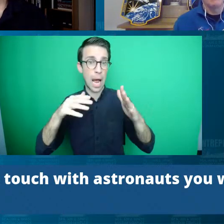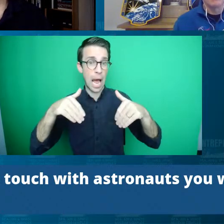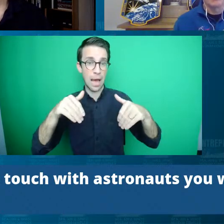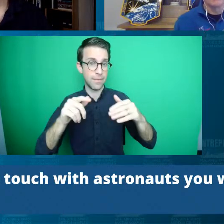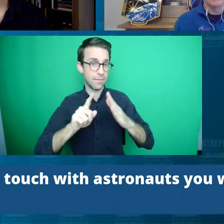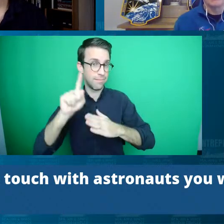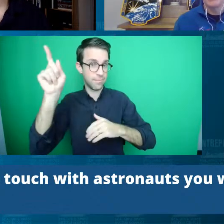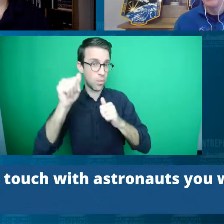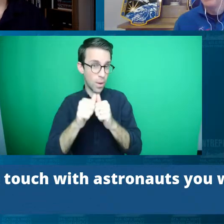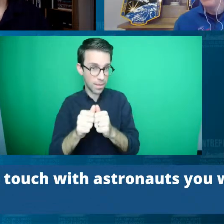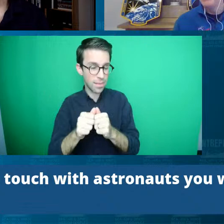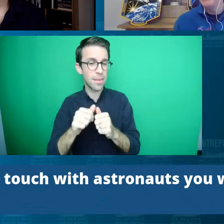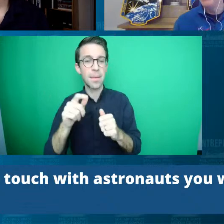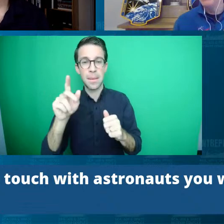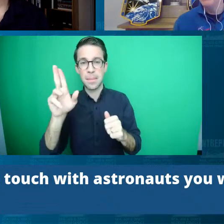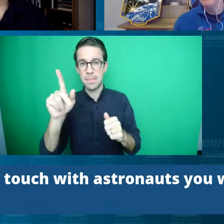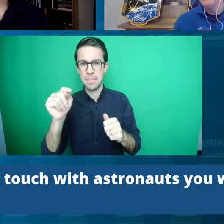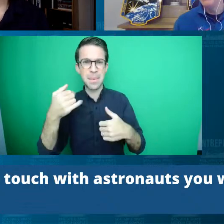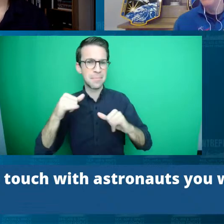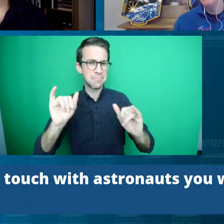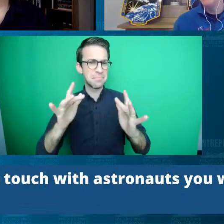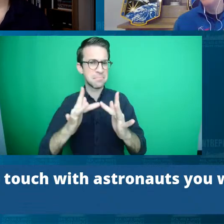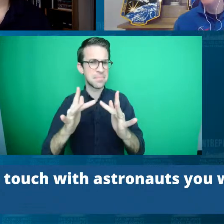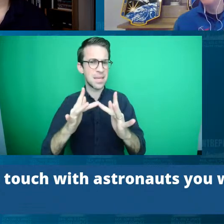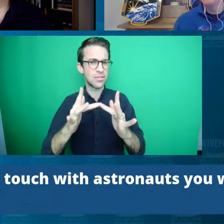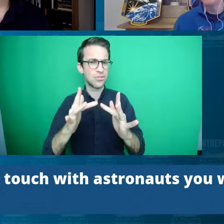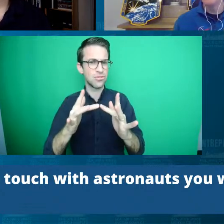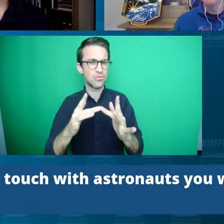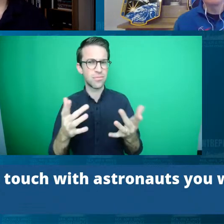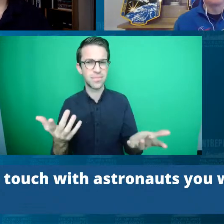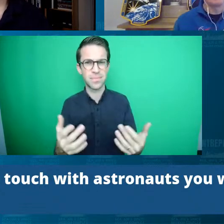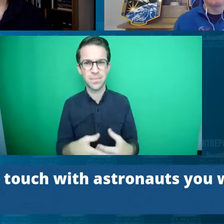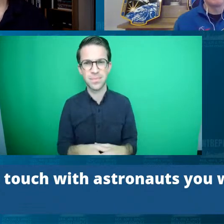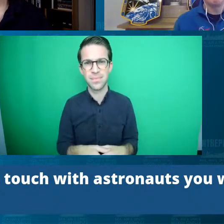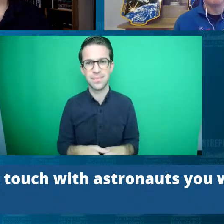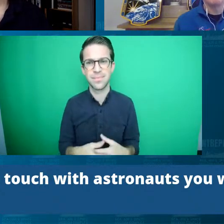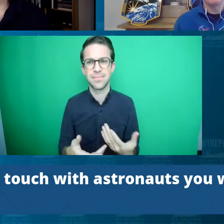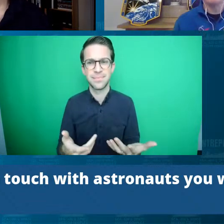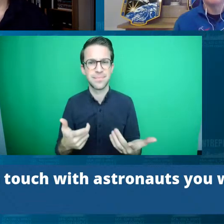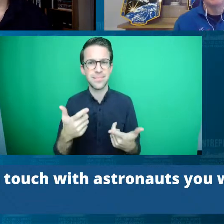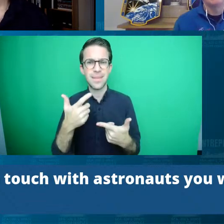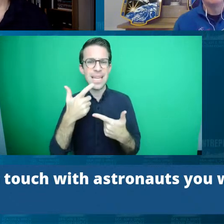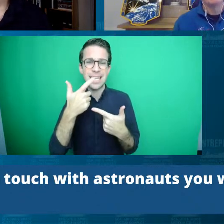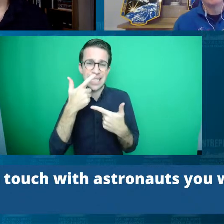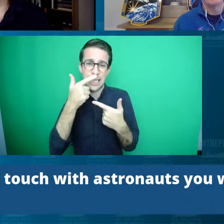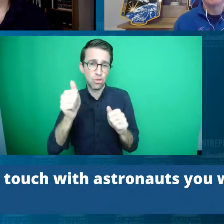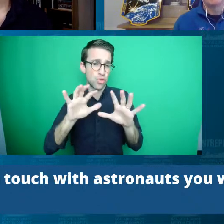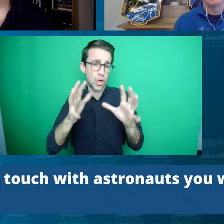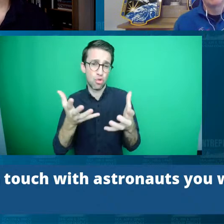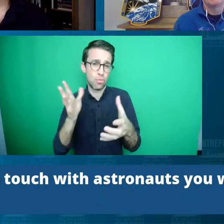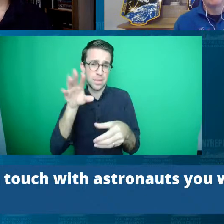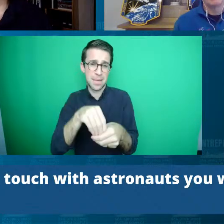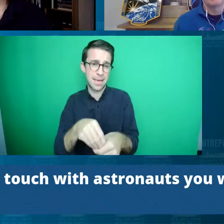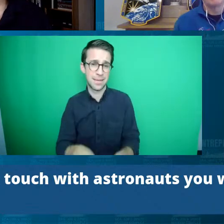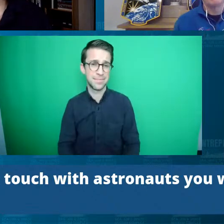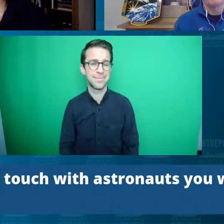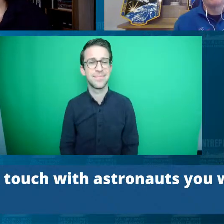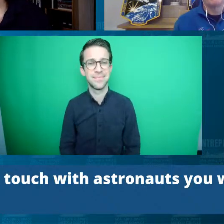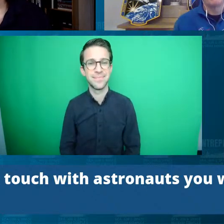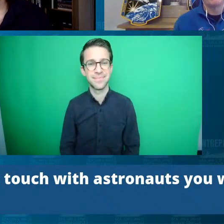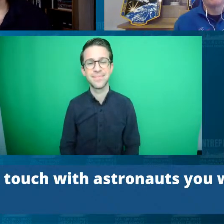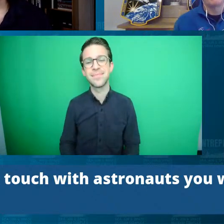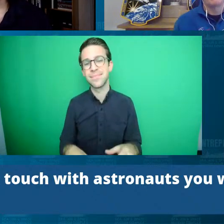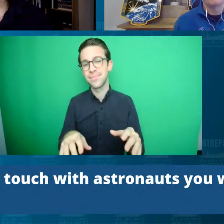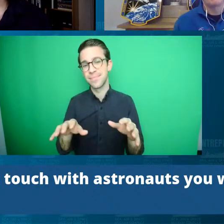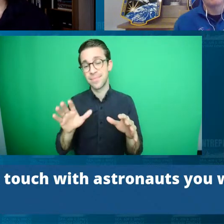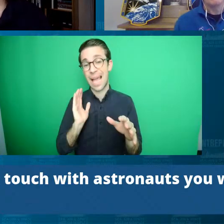in the regular world. It's just an interesting group to be among. Yeah, at the Intrepid, we talk a lot